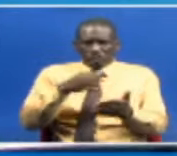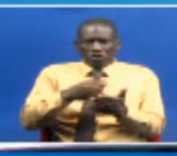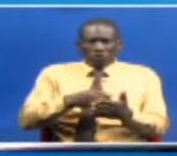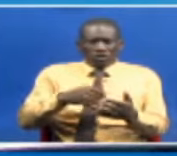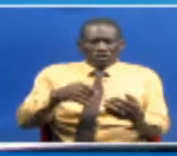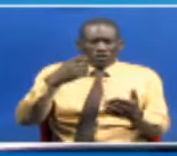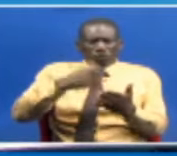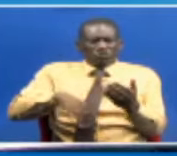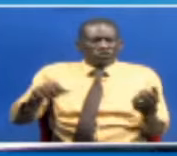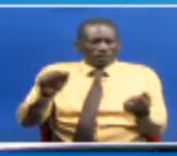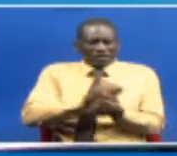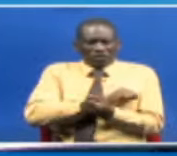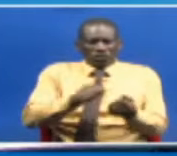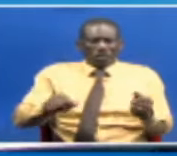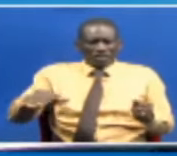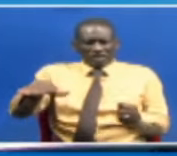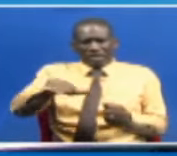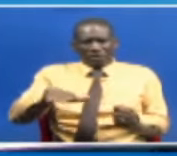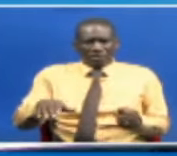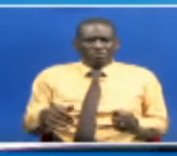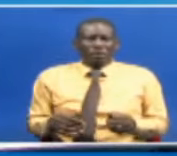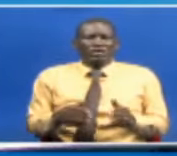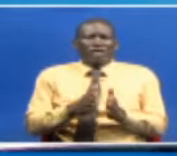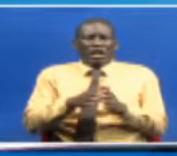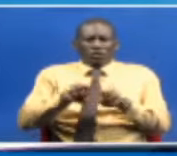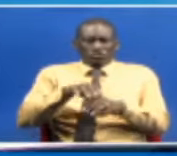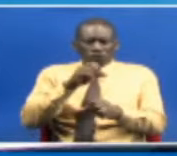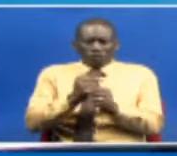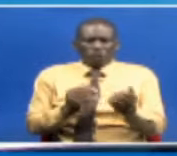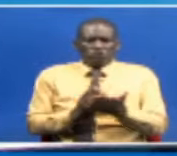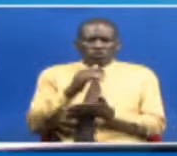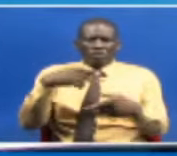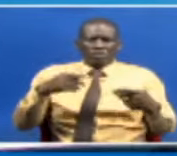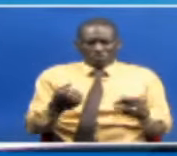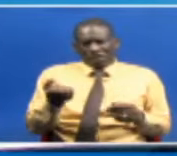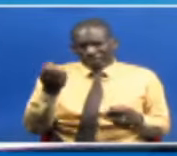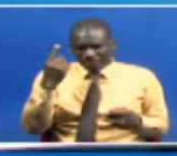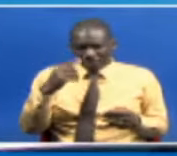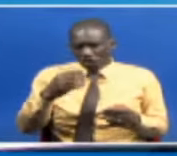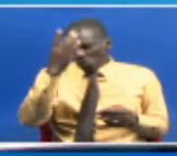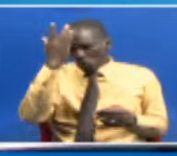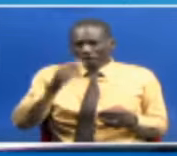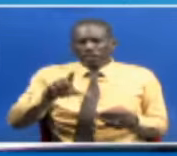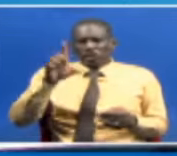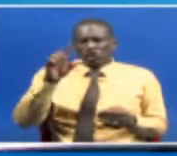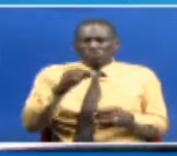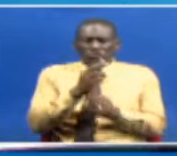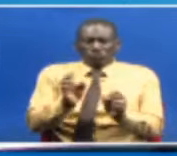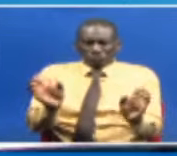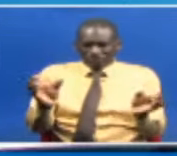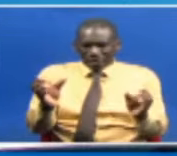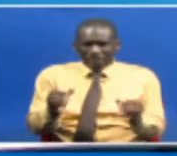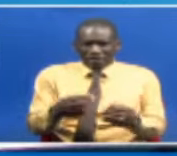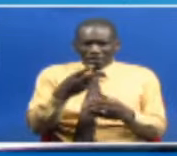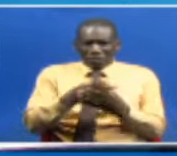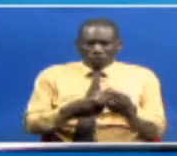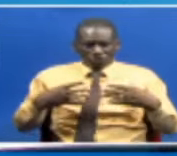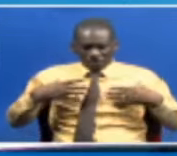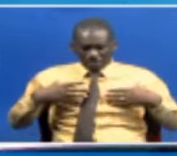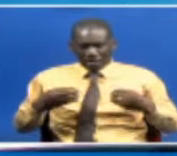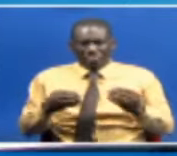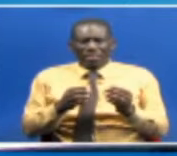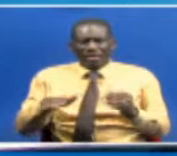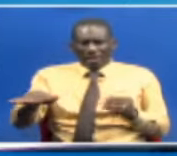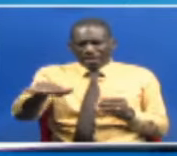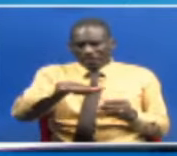environment, which cannot be priced, and ensure that people do really understand why it will be cheaper to use gas, both in health,